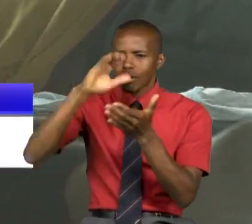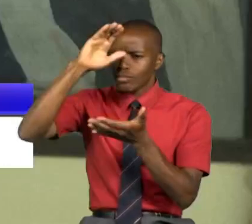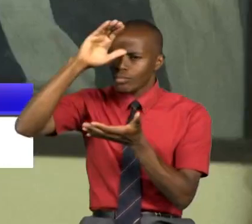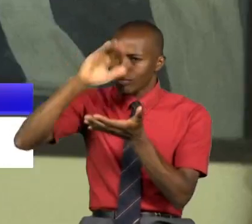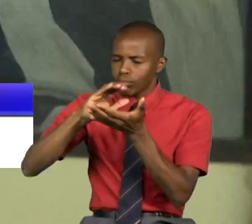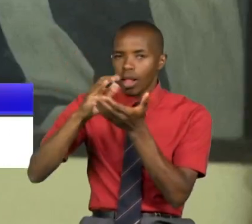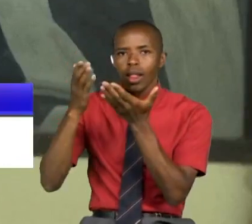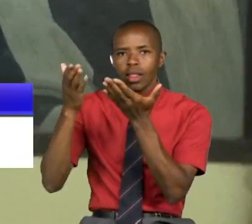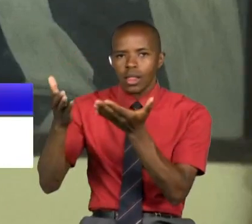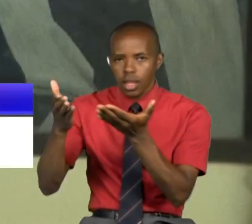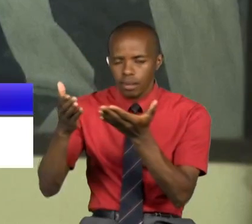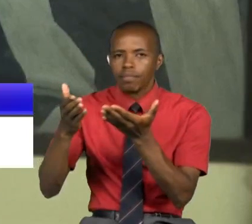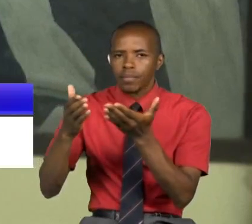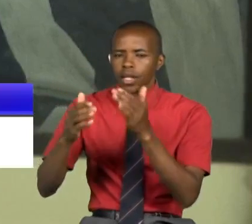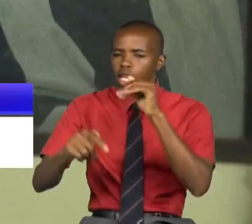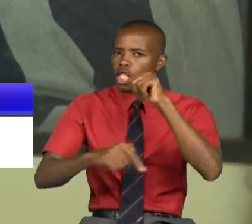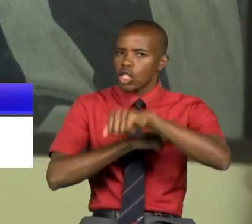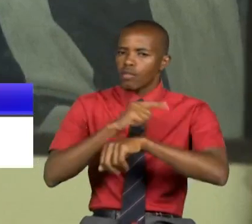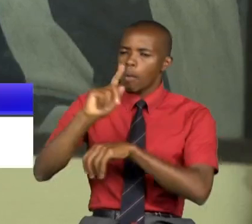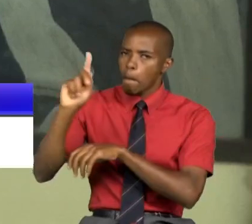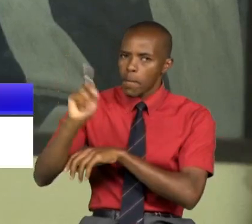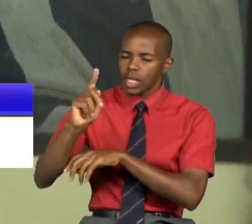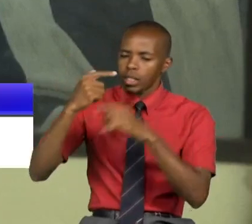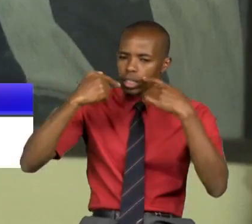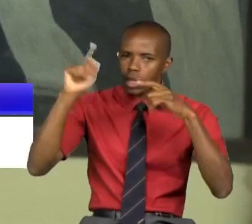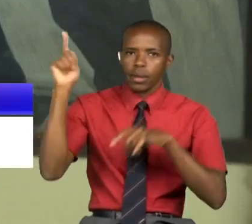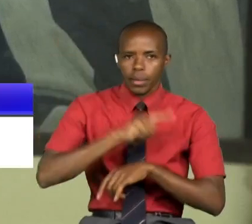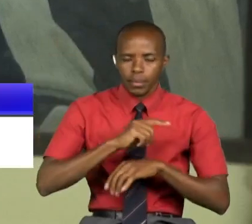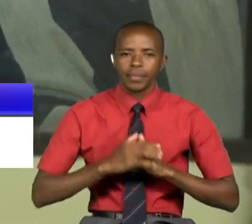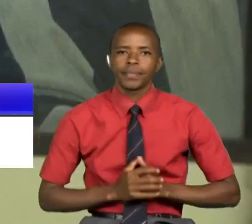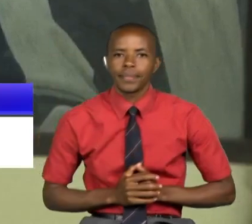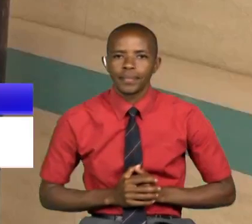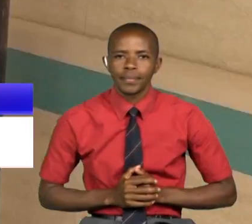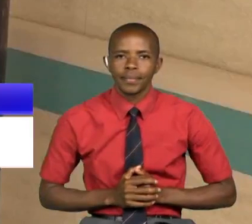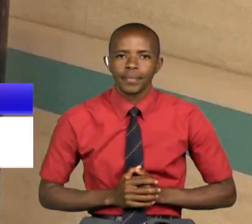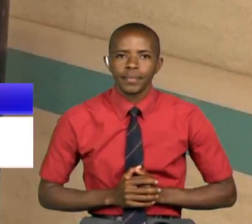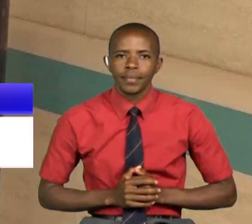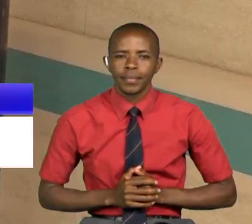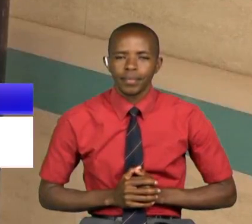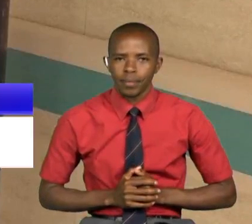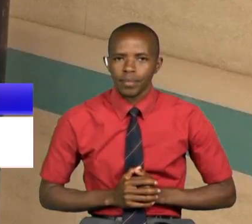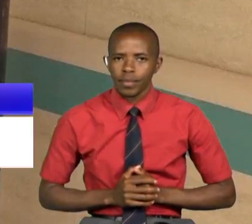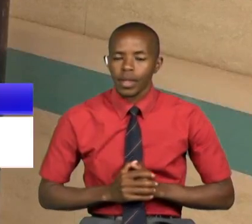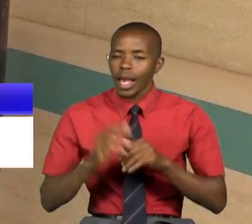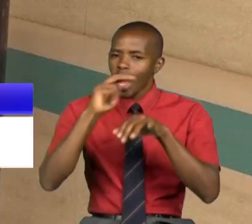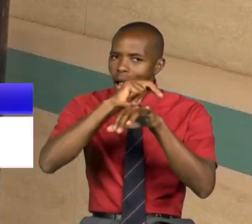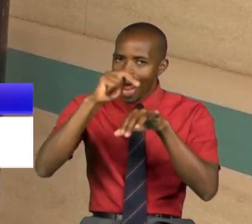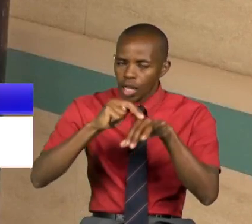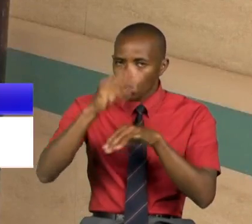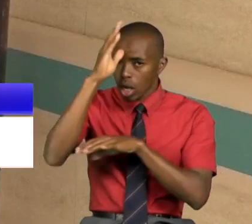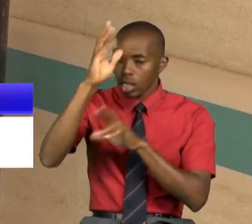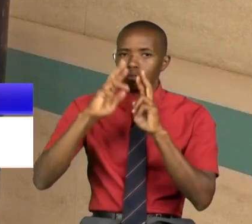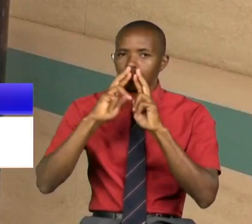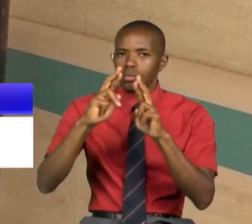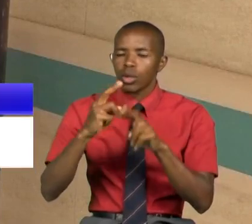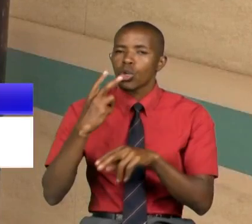the city, according to Chief Minister of the country. People, kids and people need... The Nation on Sunday